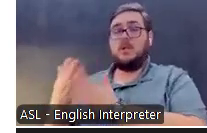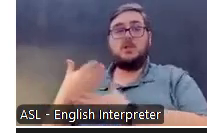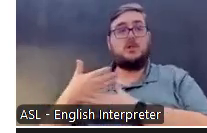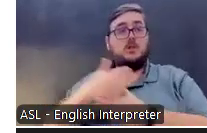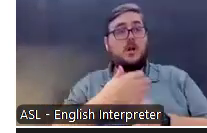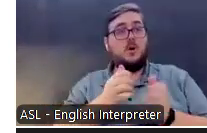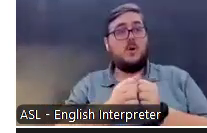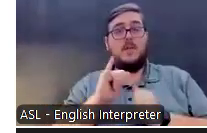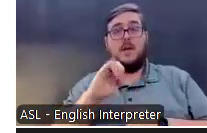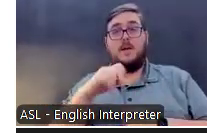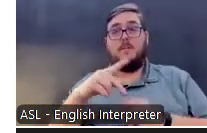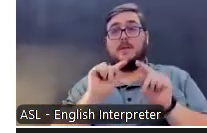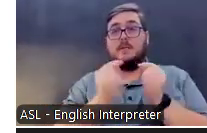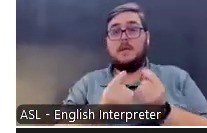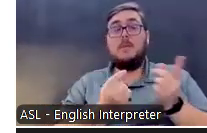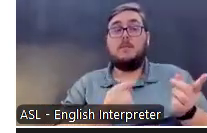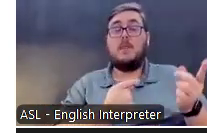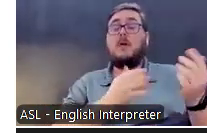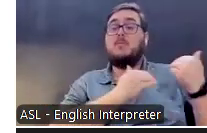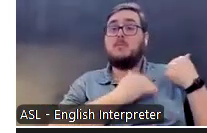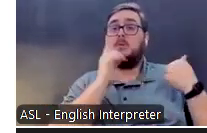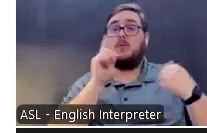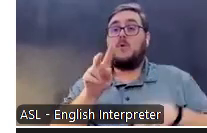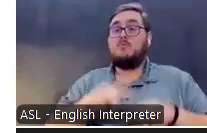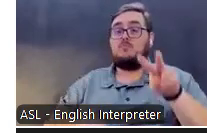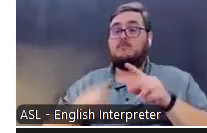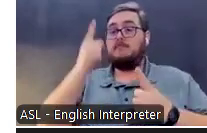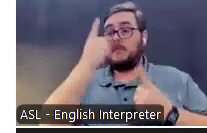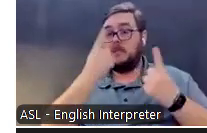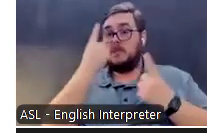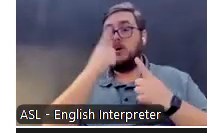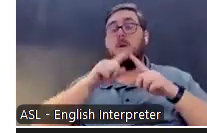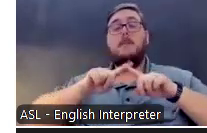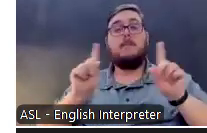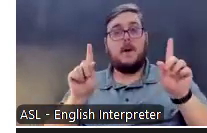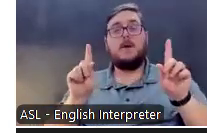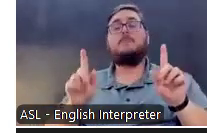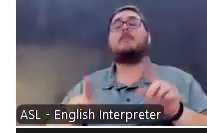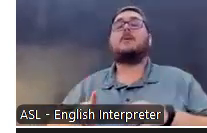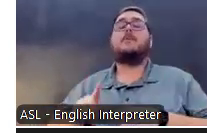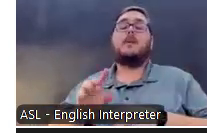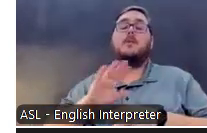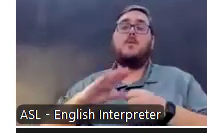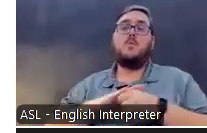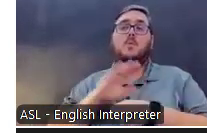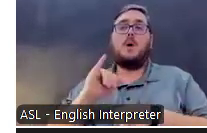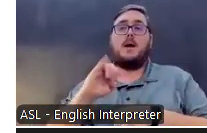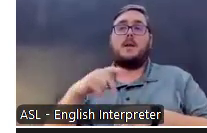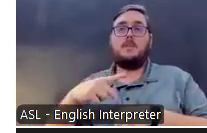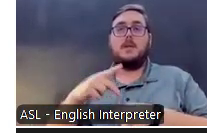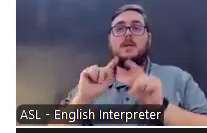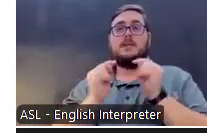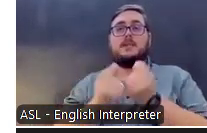ultimately decisions about IEP services are IEP team decisions. Next slide, please.